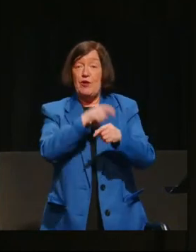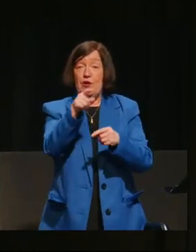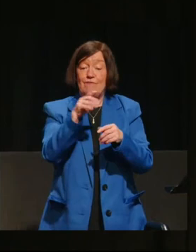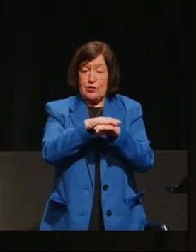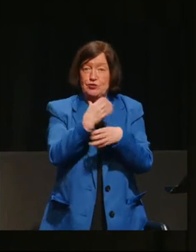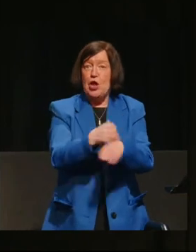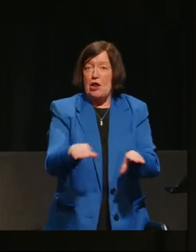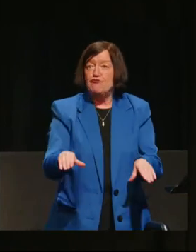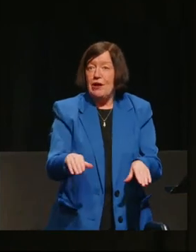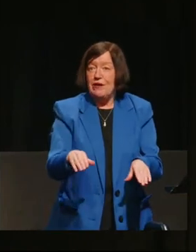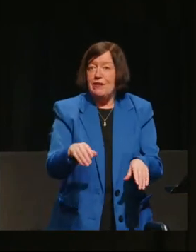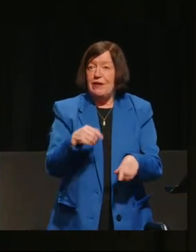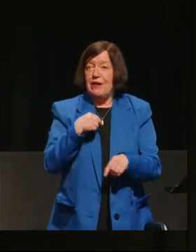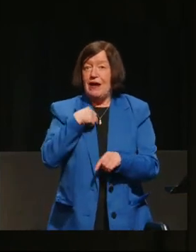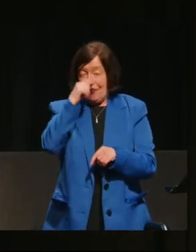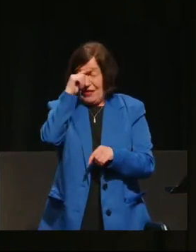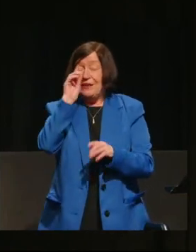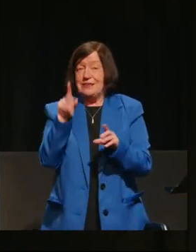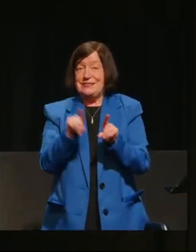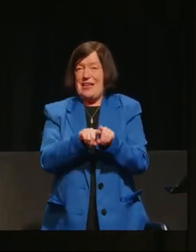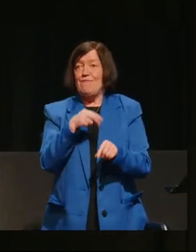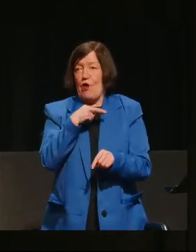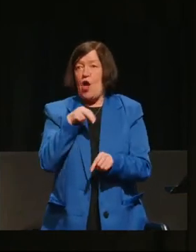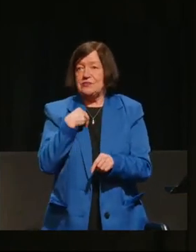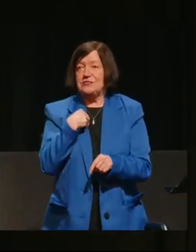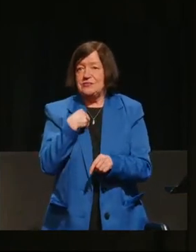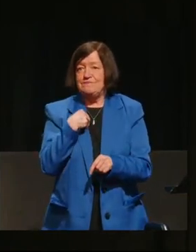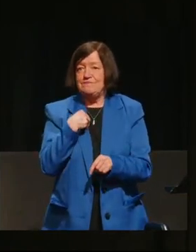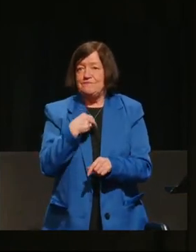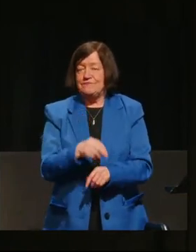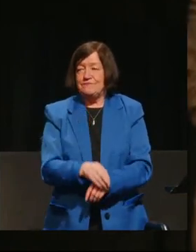to children, but I think it does apply to us too.